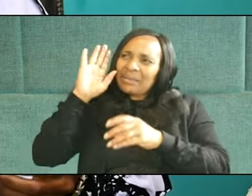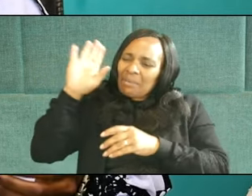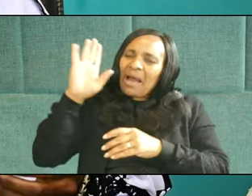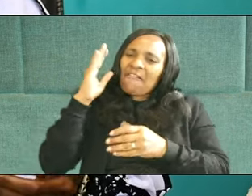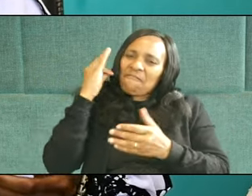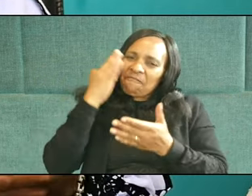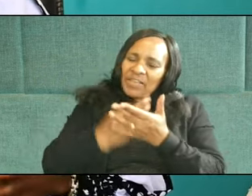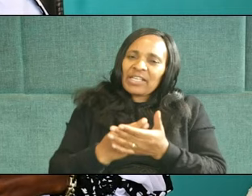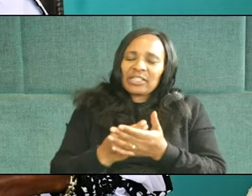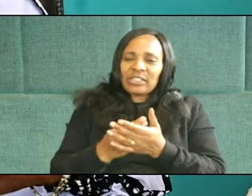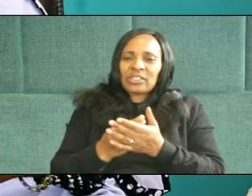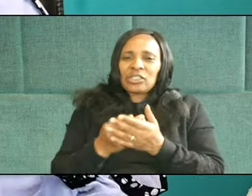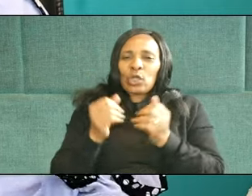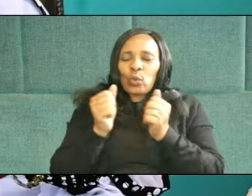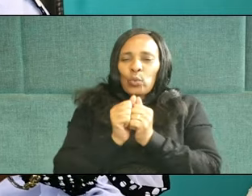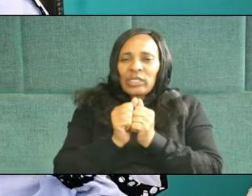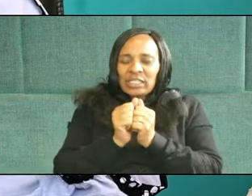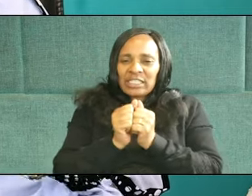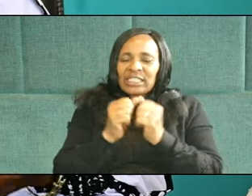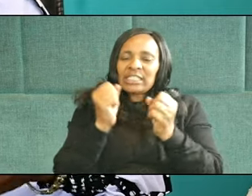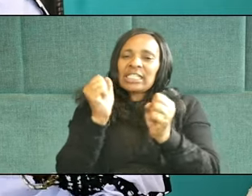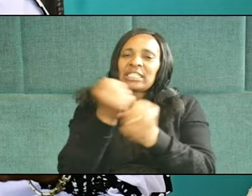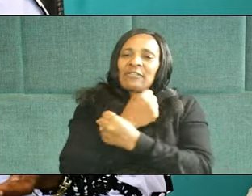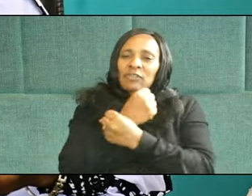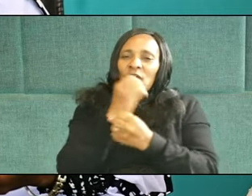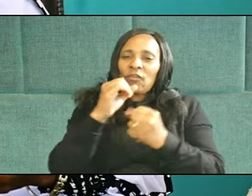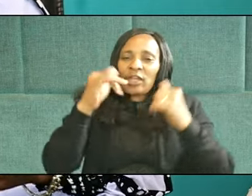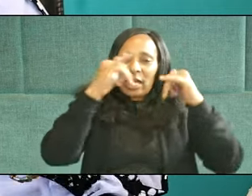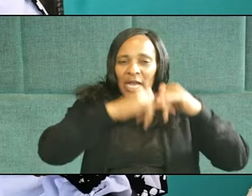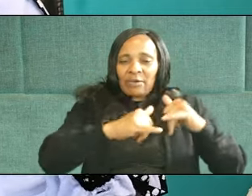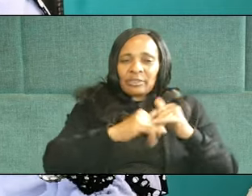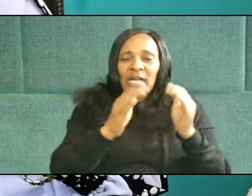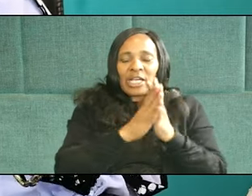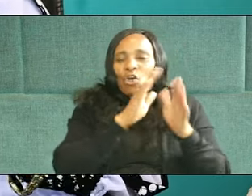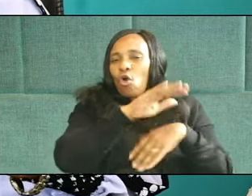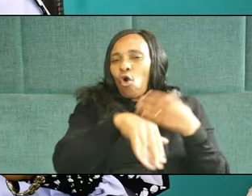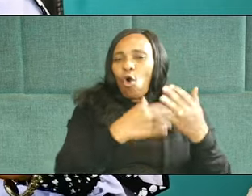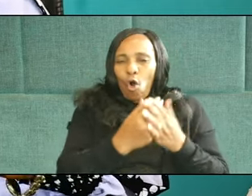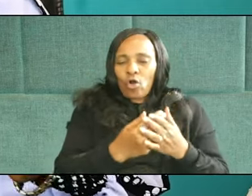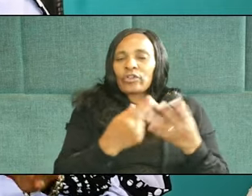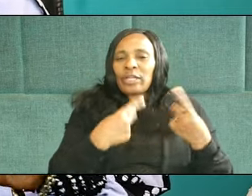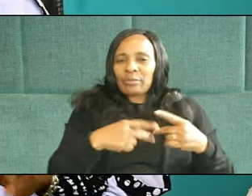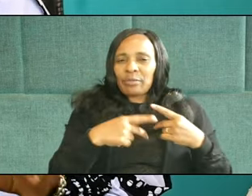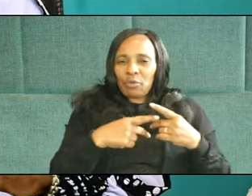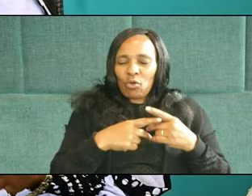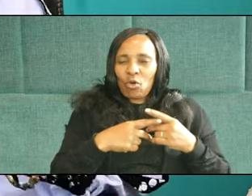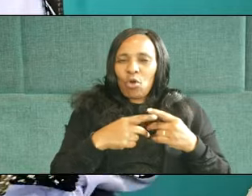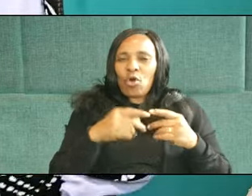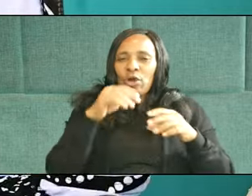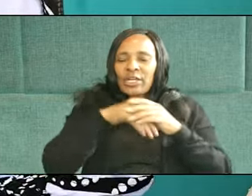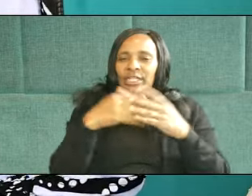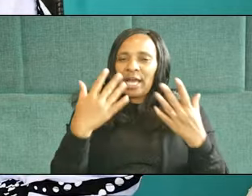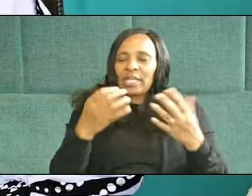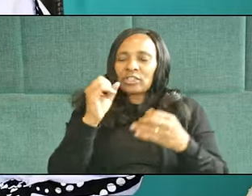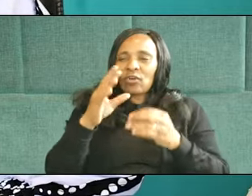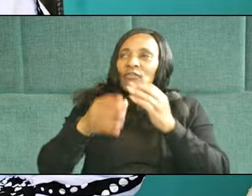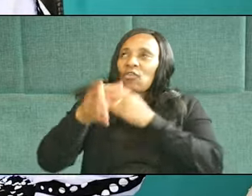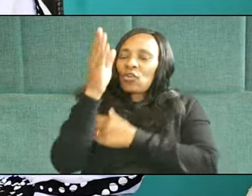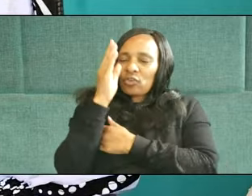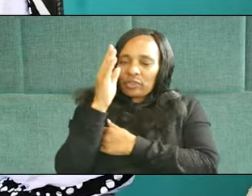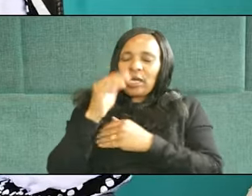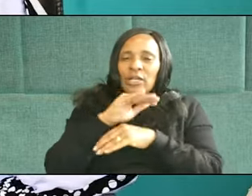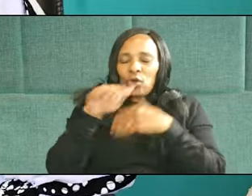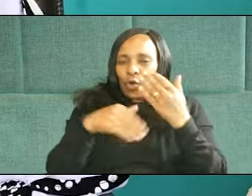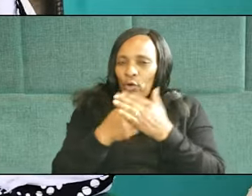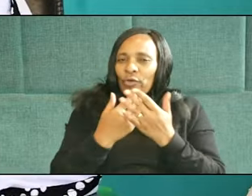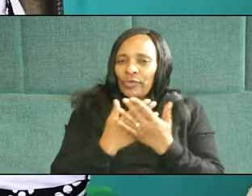the enemy, mm-hmm. of him putting the safety of the camp and all their stuff in the hands of the enemy and all that. Mm-hmm.